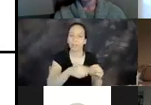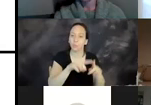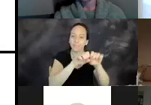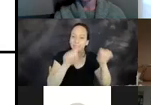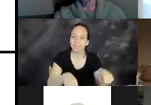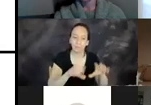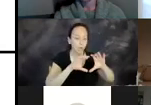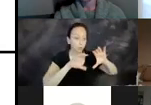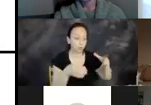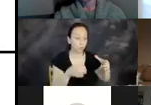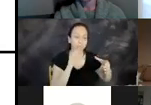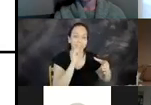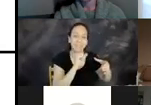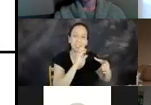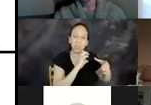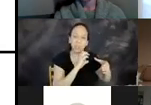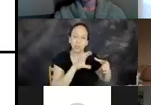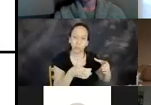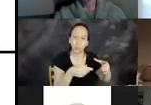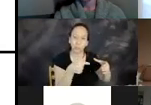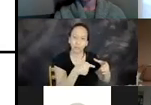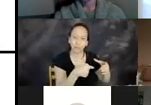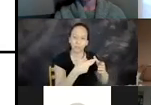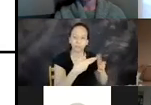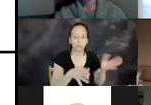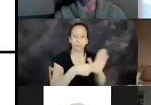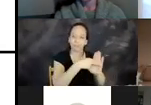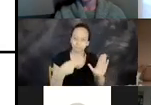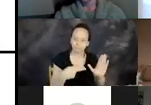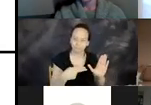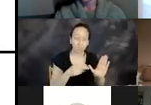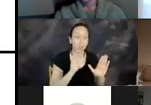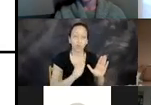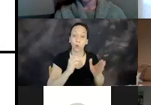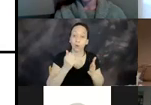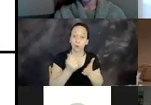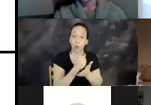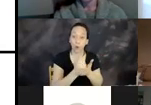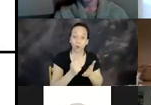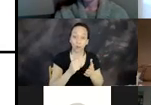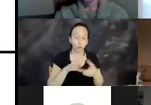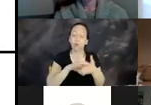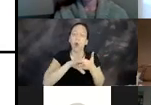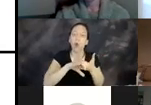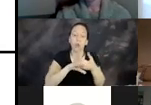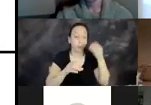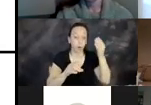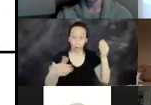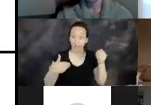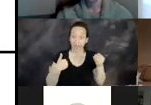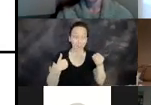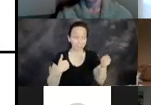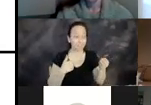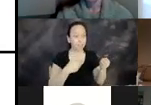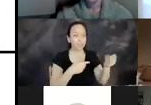that senior group, you can immediately take that Charlie card that you already had and go and get onto a vehicle and get a reduced